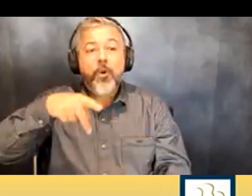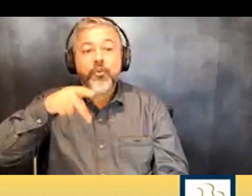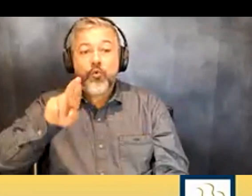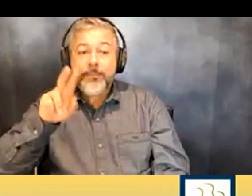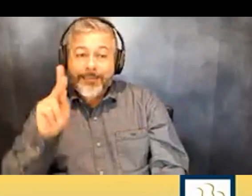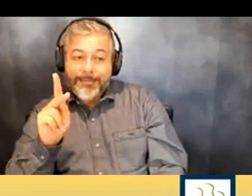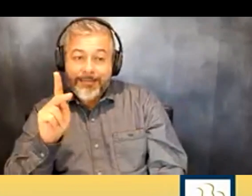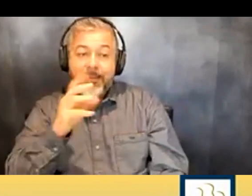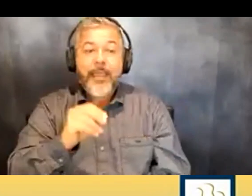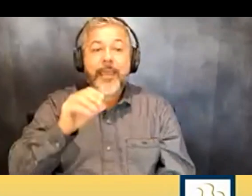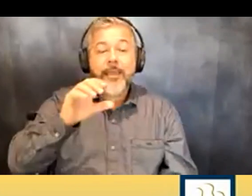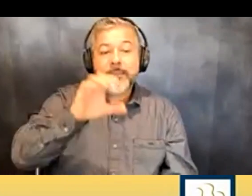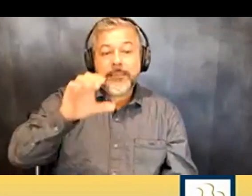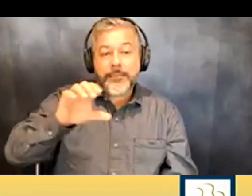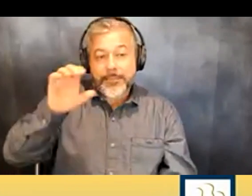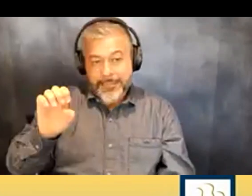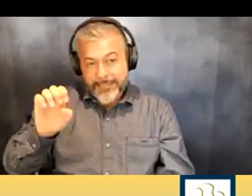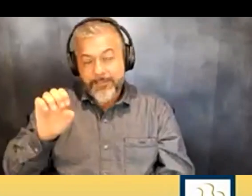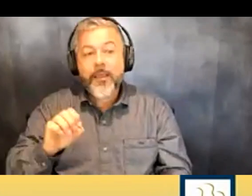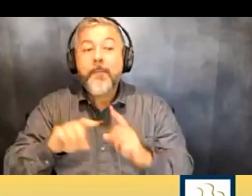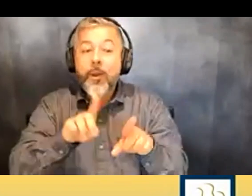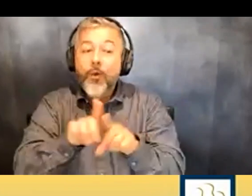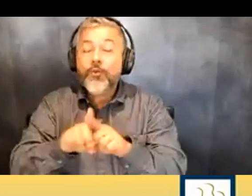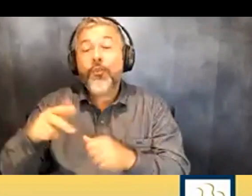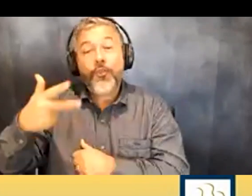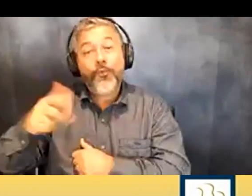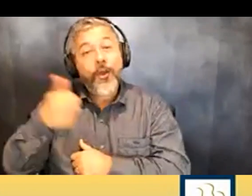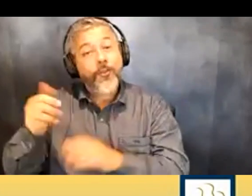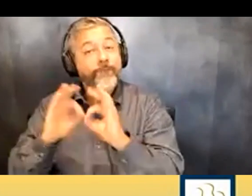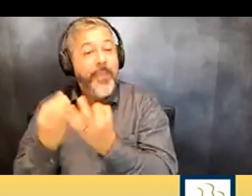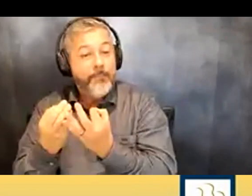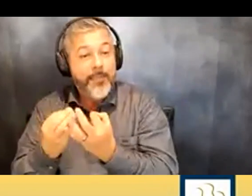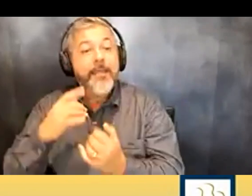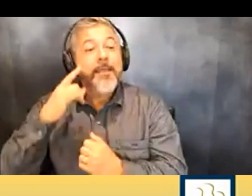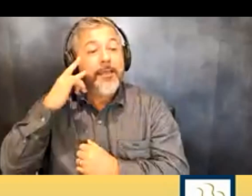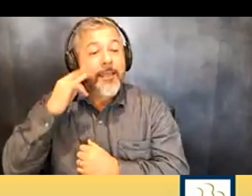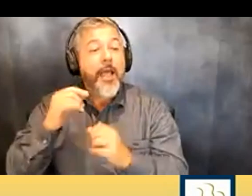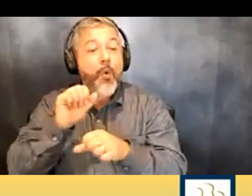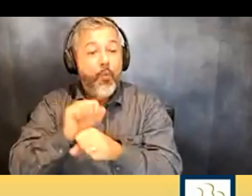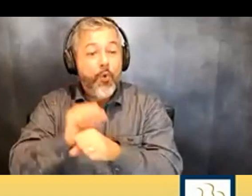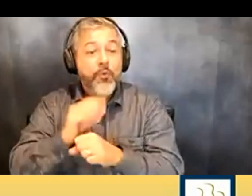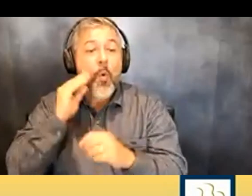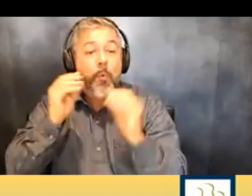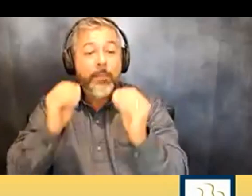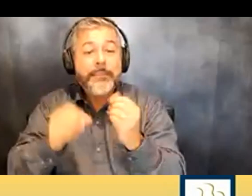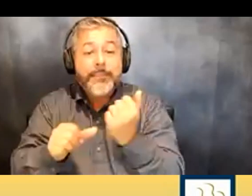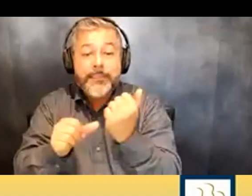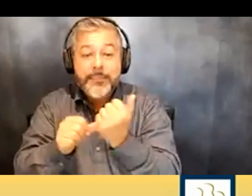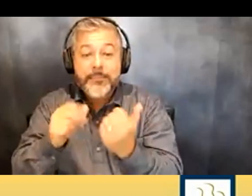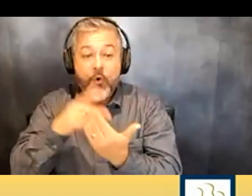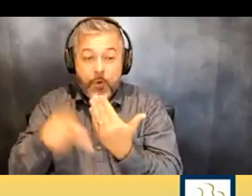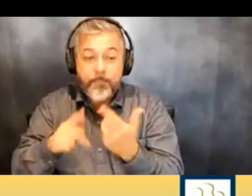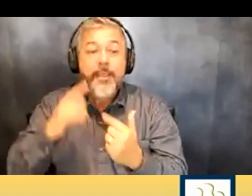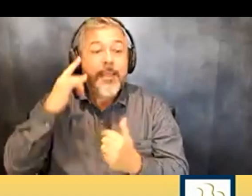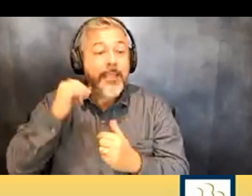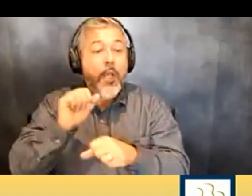also mention that we do run those 3 other family programs, which are the CalWorks Homeless Assistance Program, CalWorks Housing Support Program,